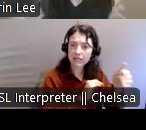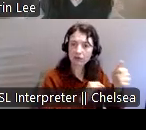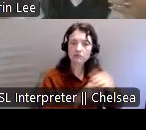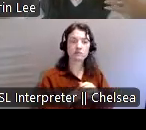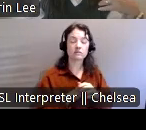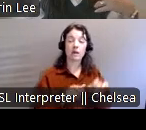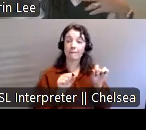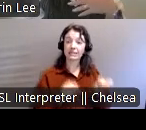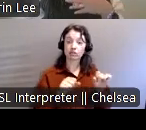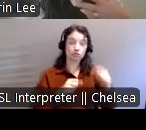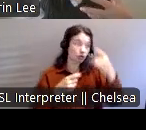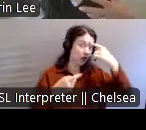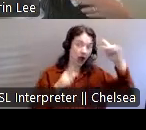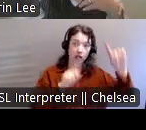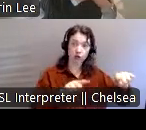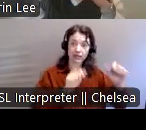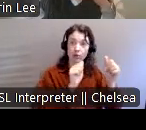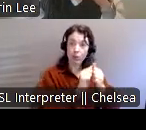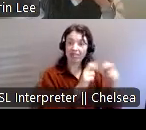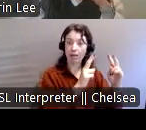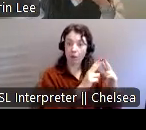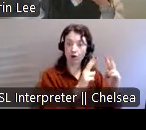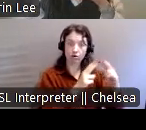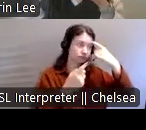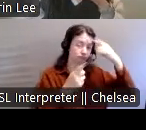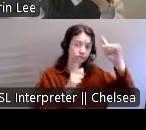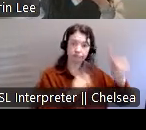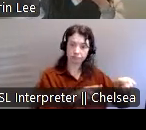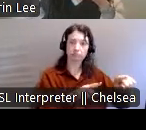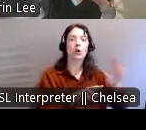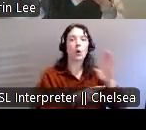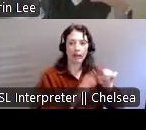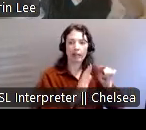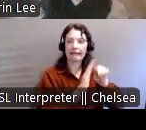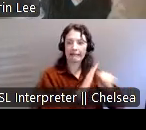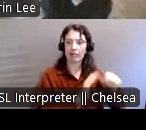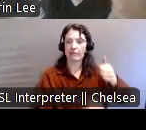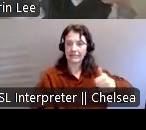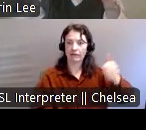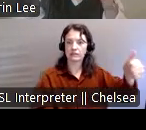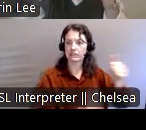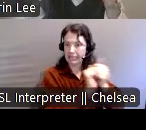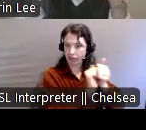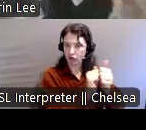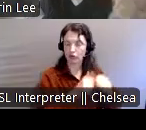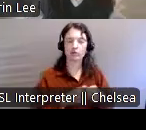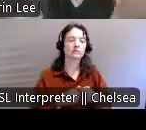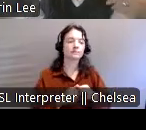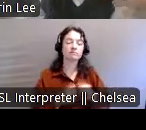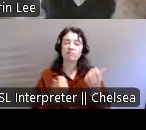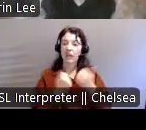suicide pacts between an aging couple, assumptions related to aging, so